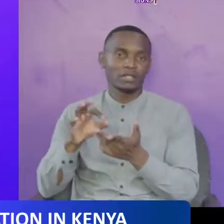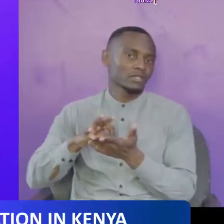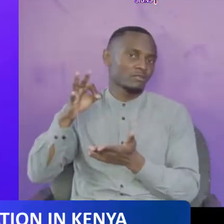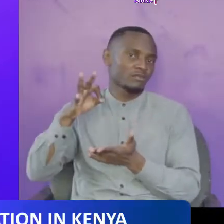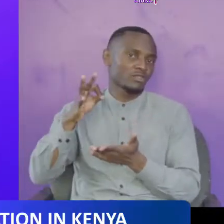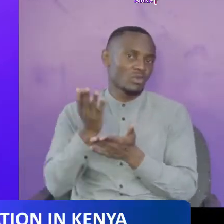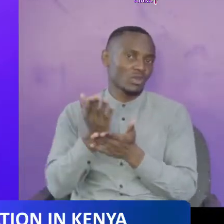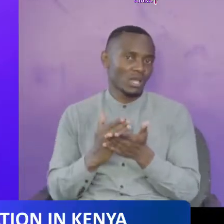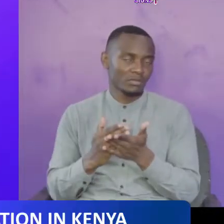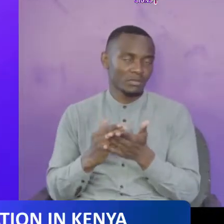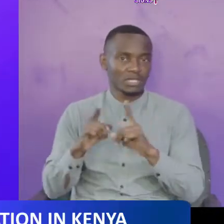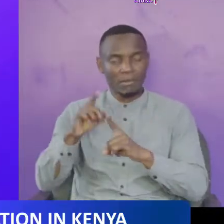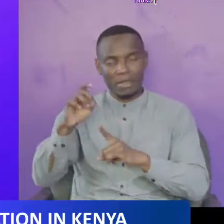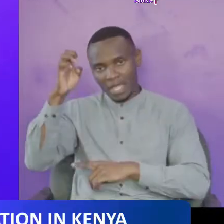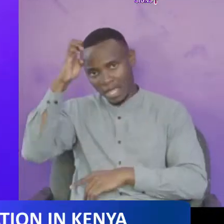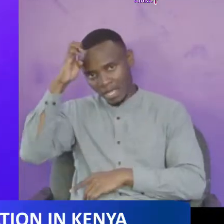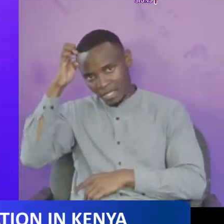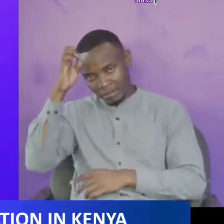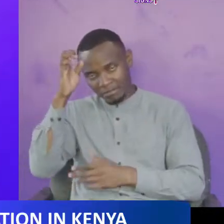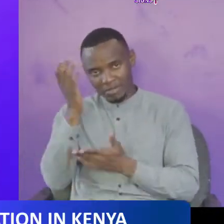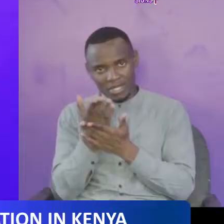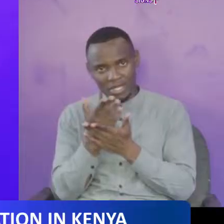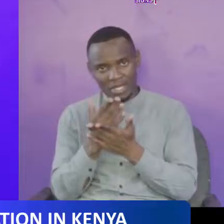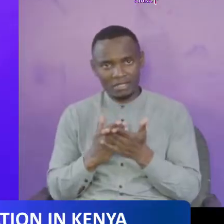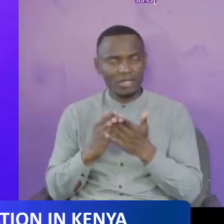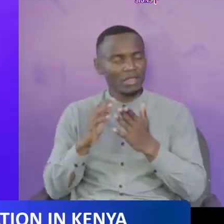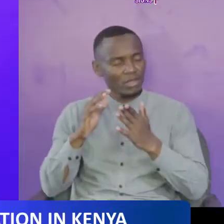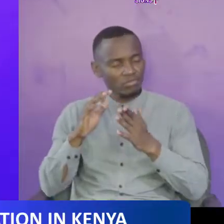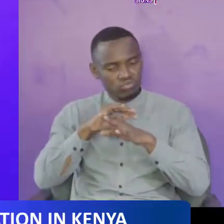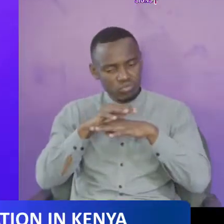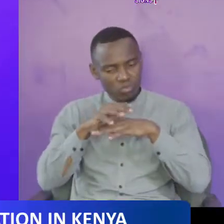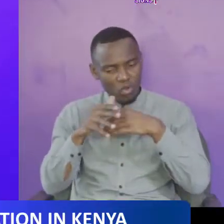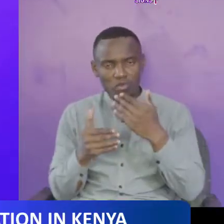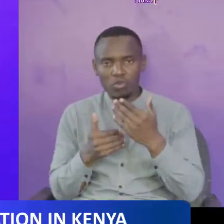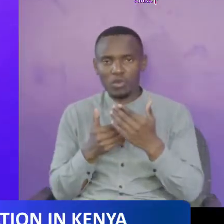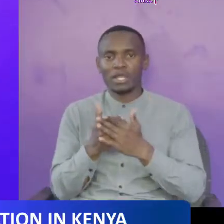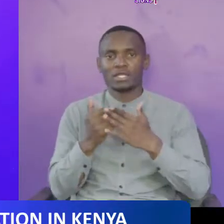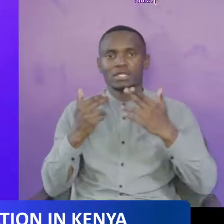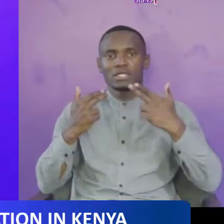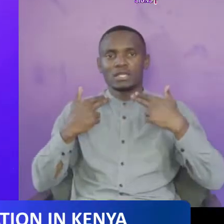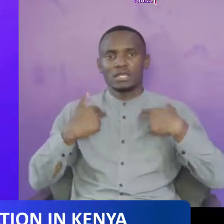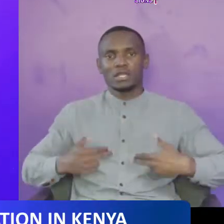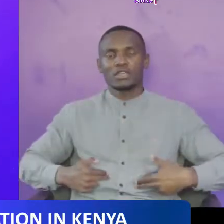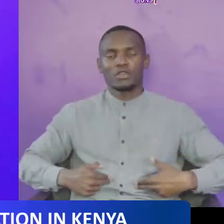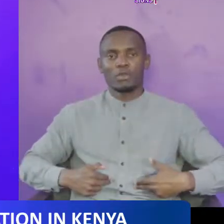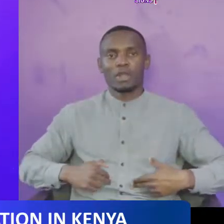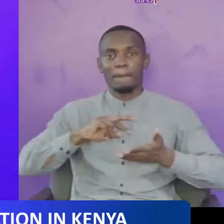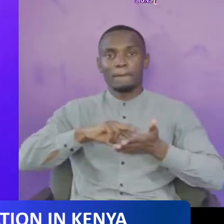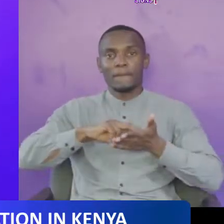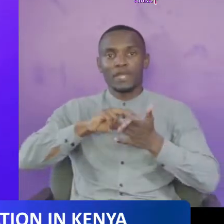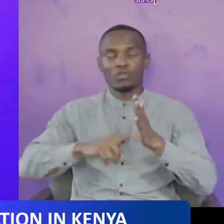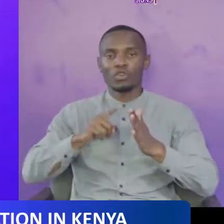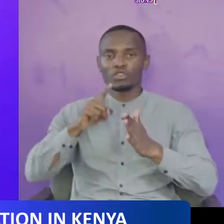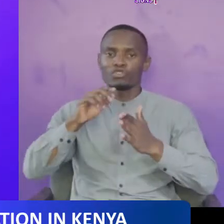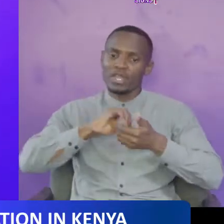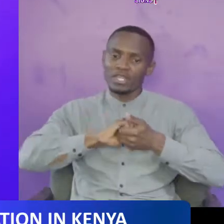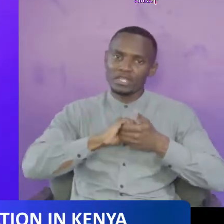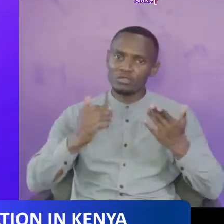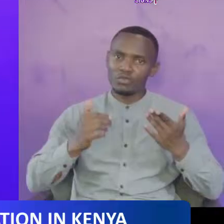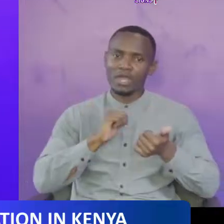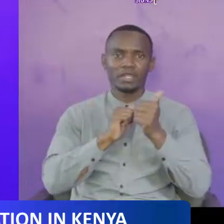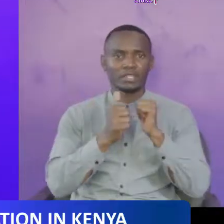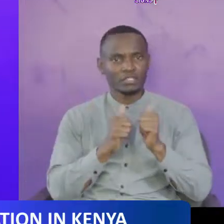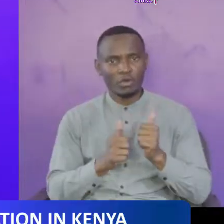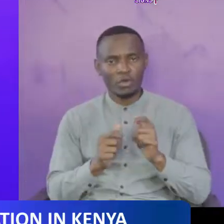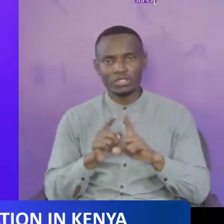aspect, the academic aspect, the holistic human being. That means you're engaged in sports, you're engaged